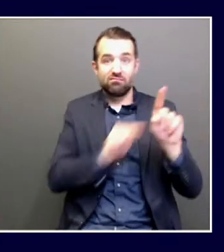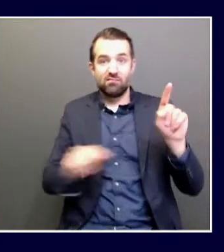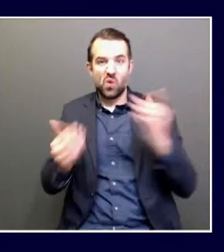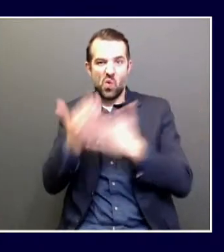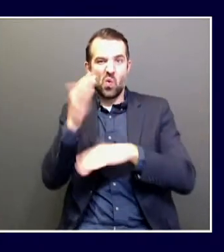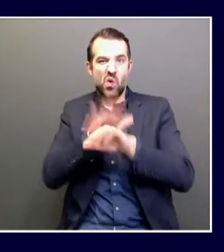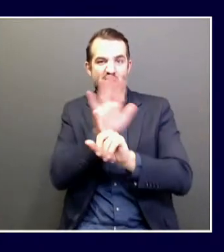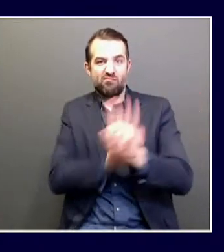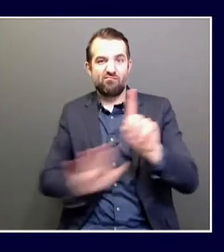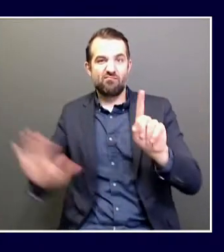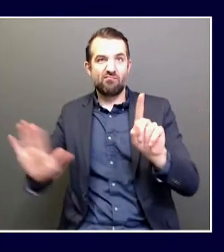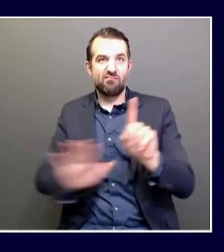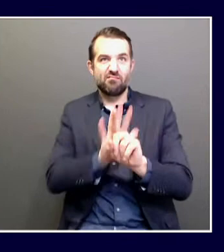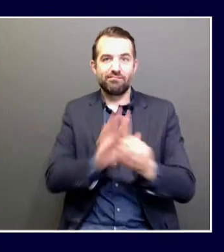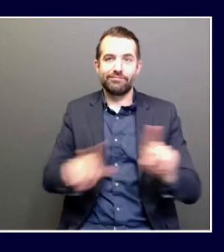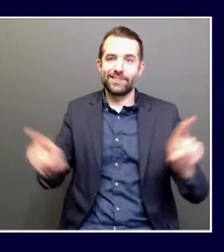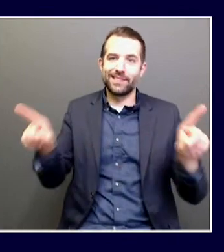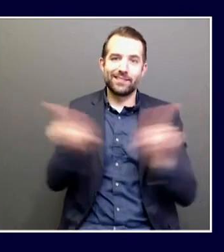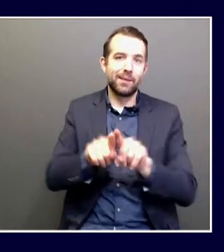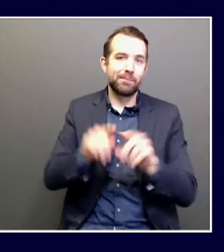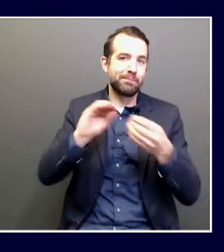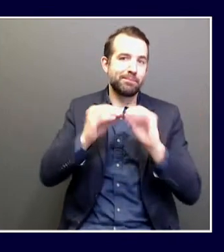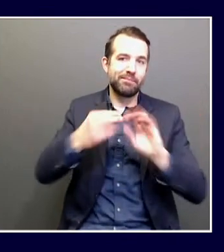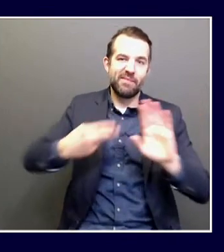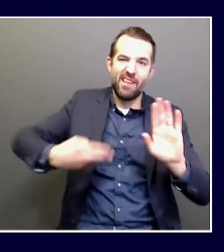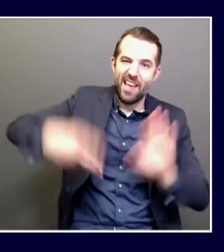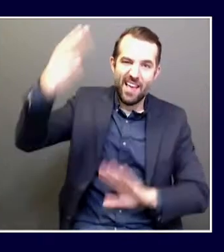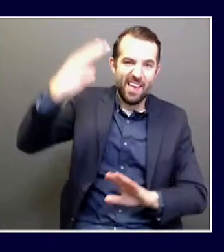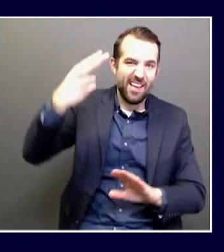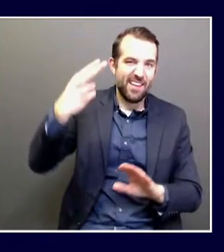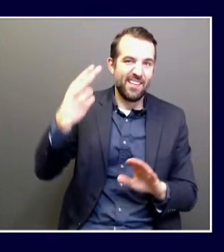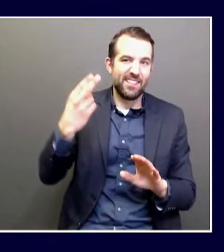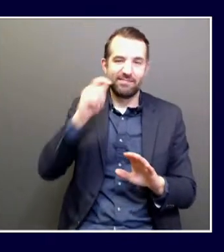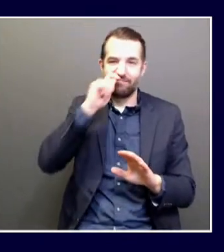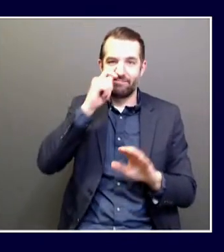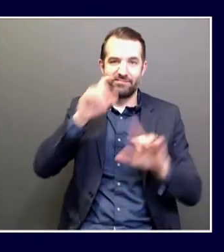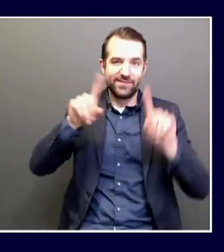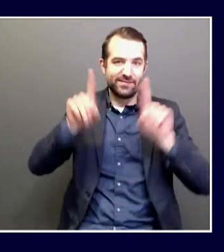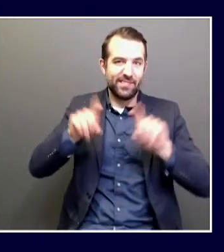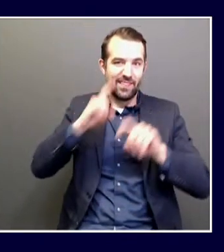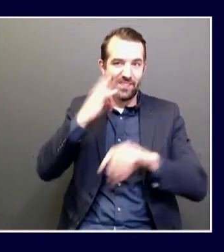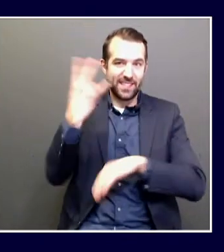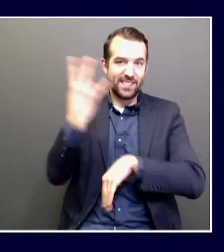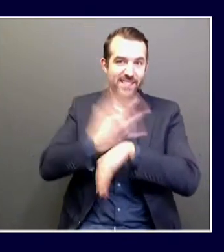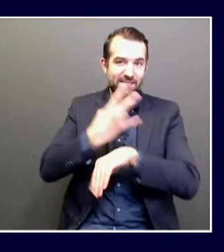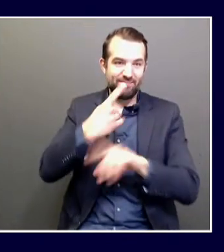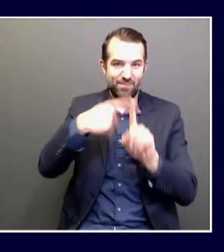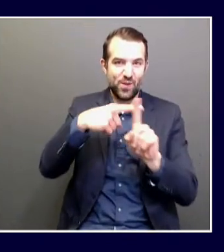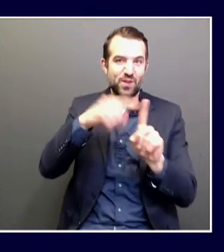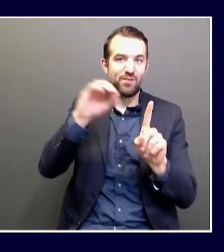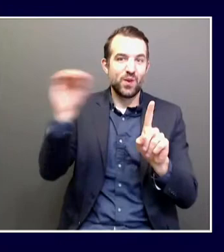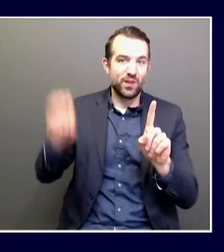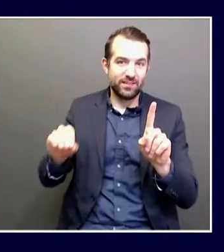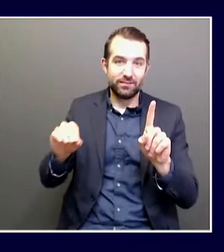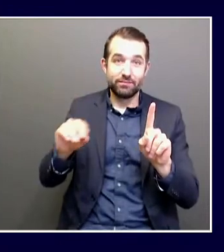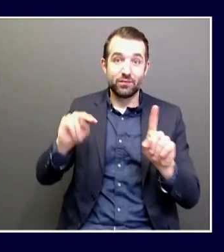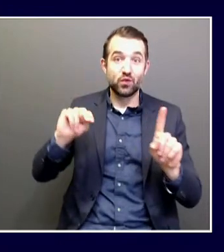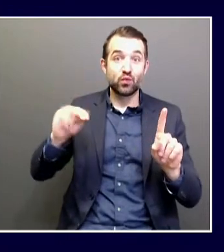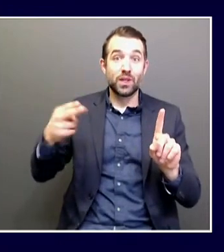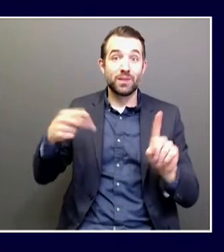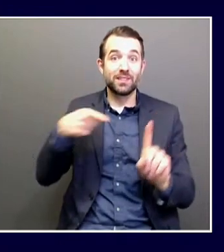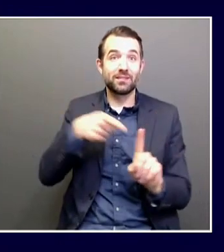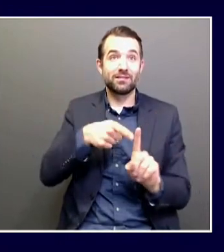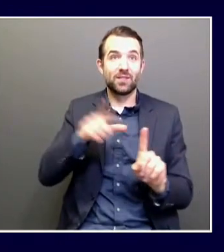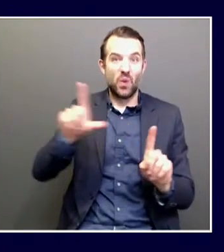is seeing a similar sharp increase in positivity rates. In New Hampshire, their rate stands at